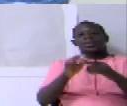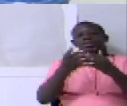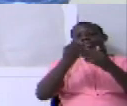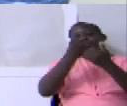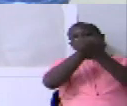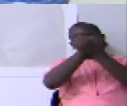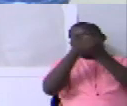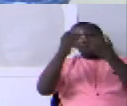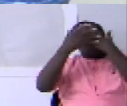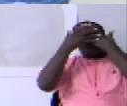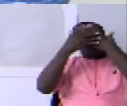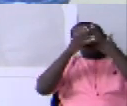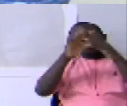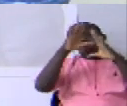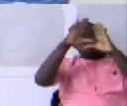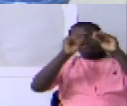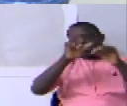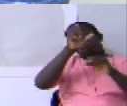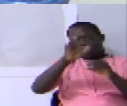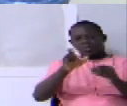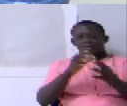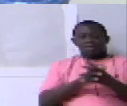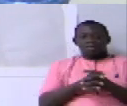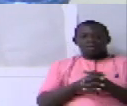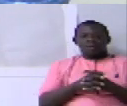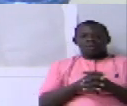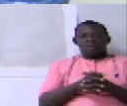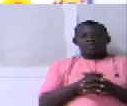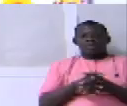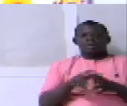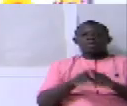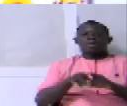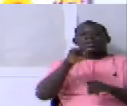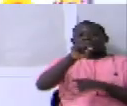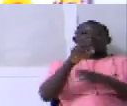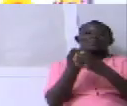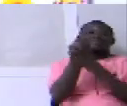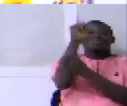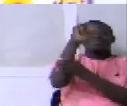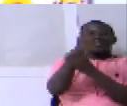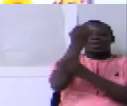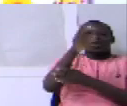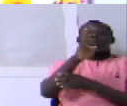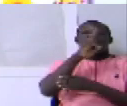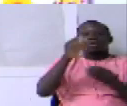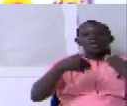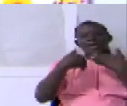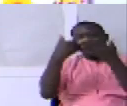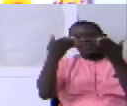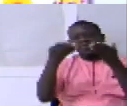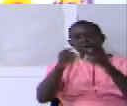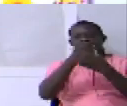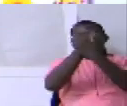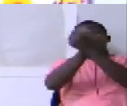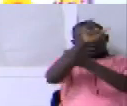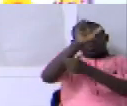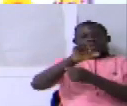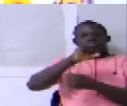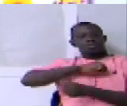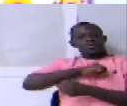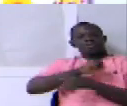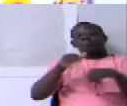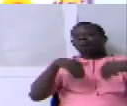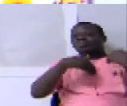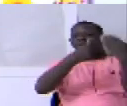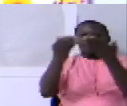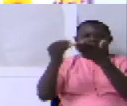kaso do kulali en anyama ke bonyoto. This care is being brought by the prisoners they themselves. Yim futo memba fo kanten kaso lan kolle fo na